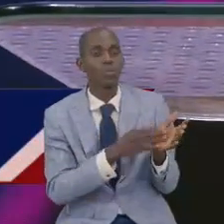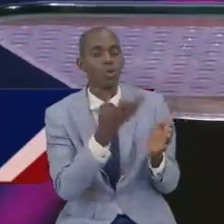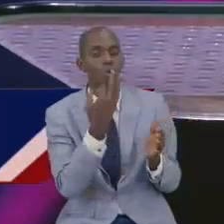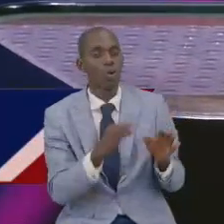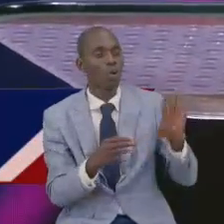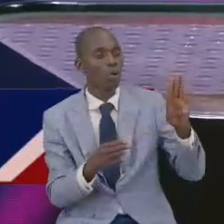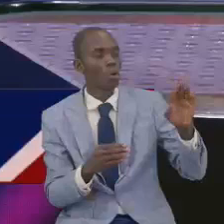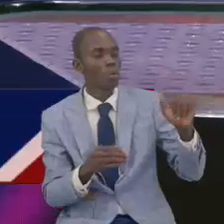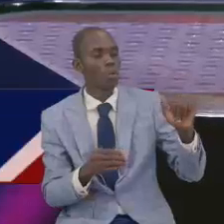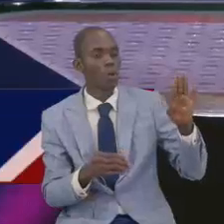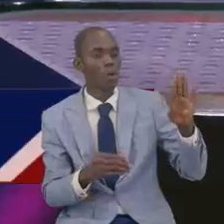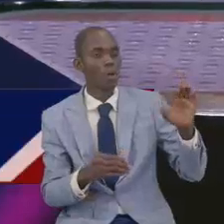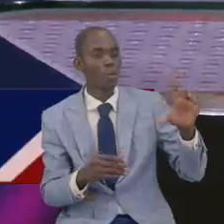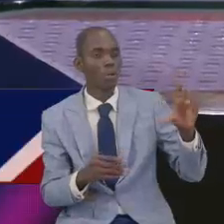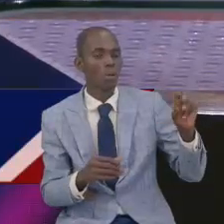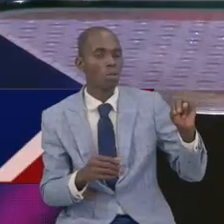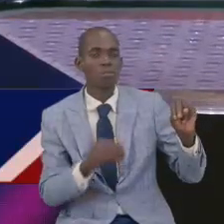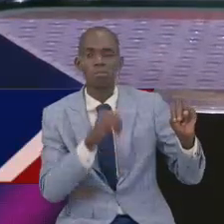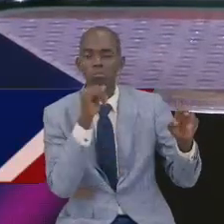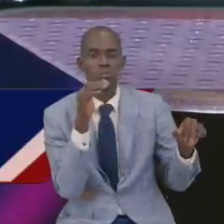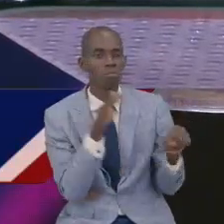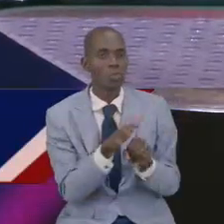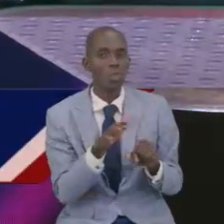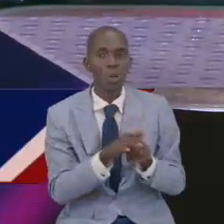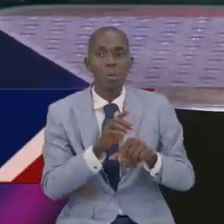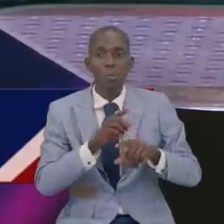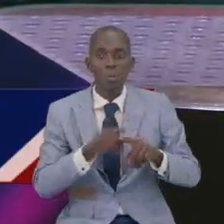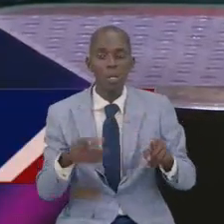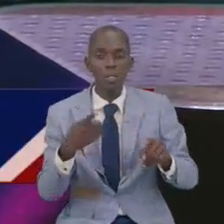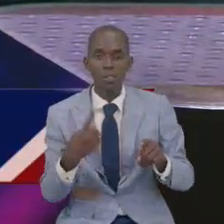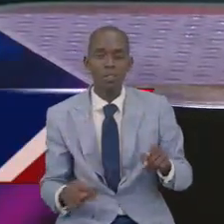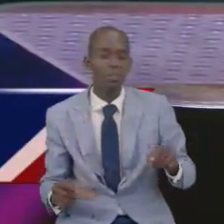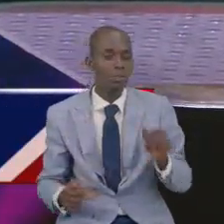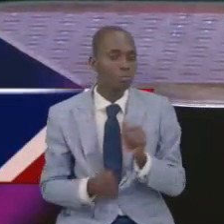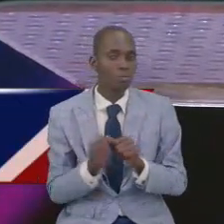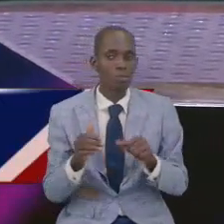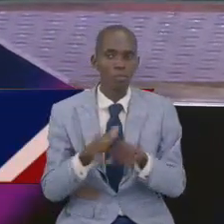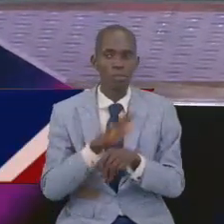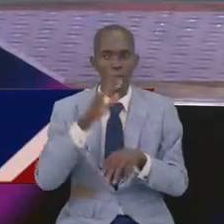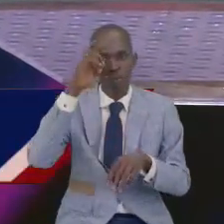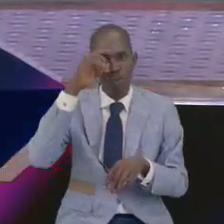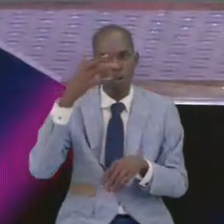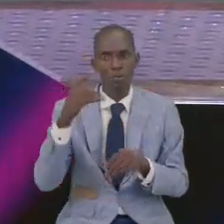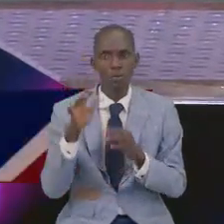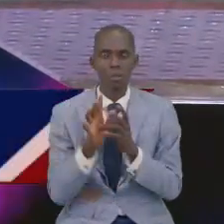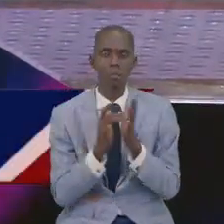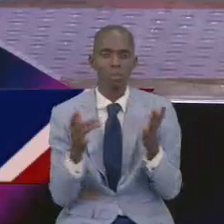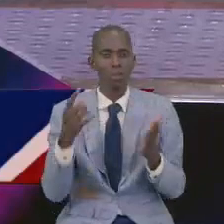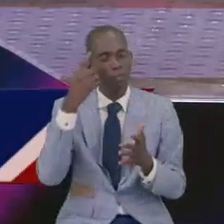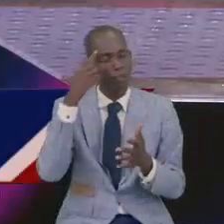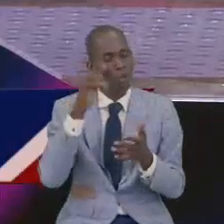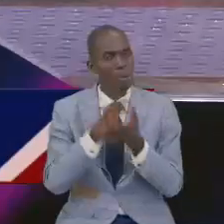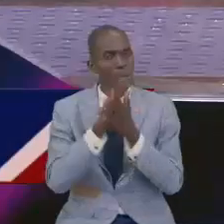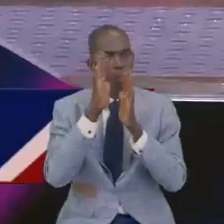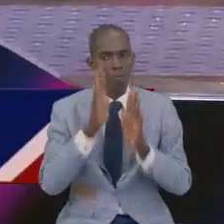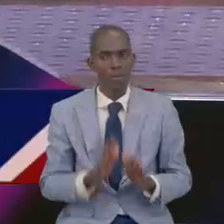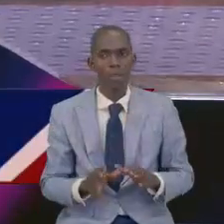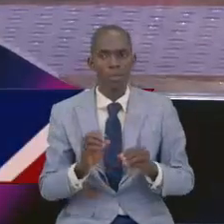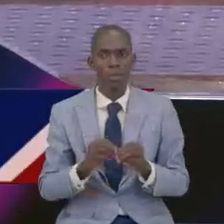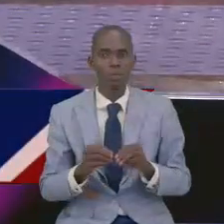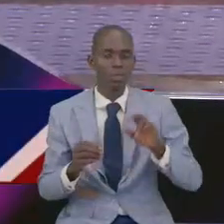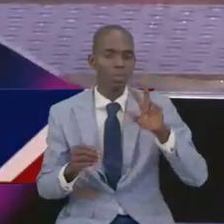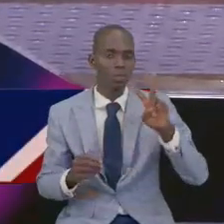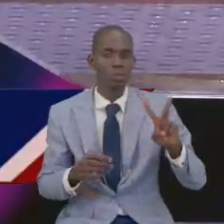But the fuller wisdom of the scriptures for believers. Number two, the flawless wisdom of